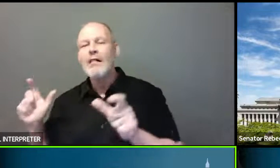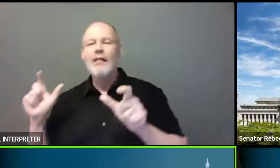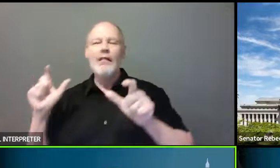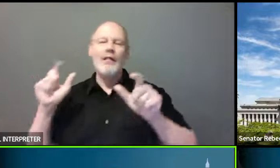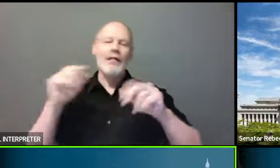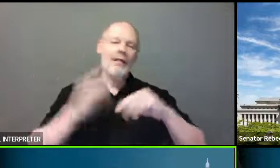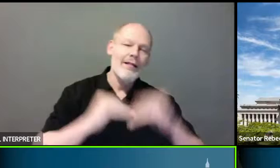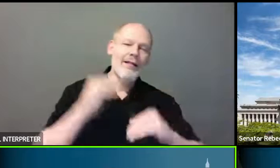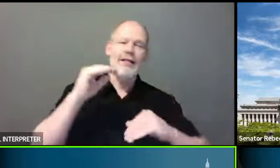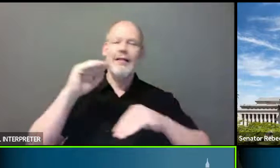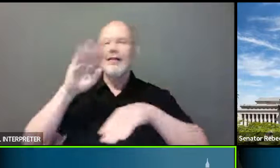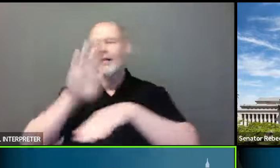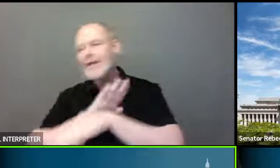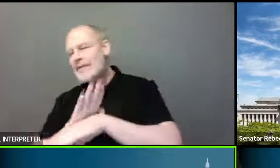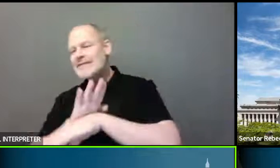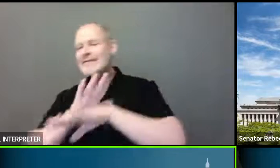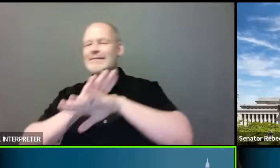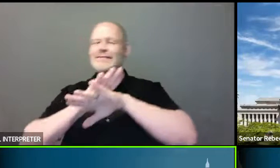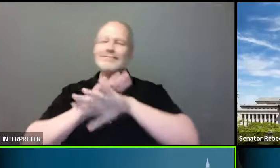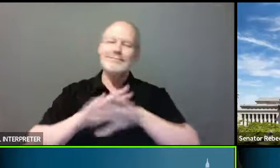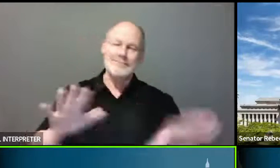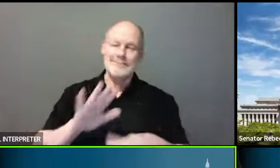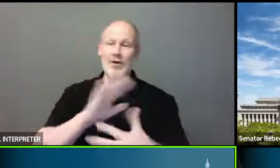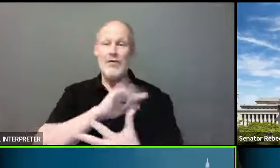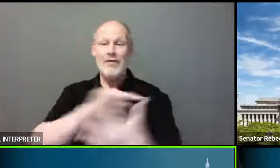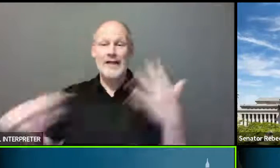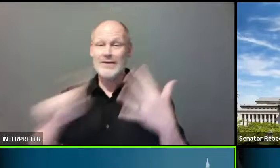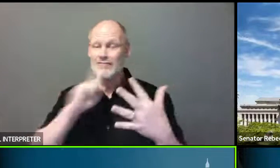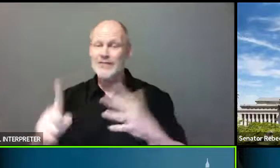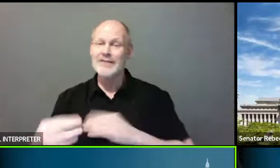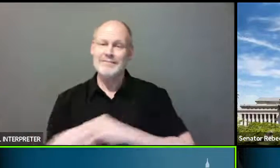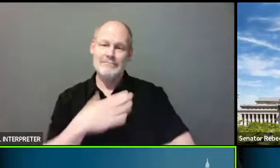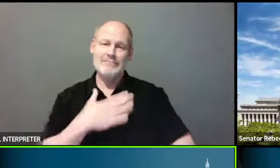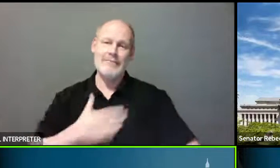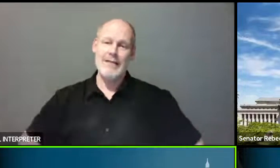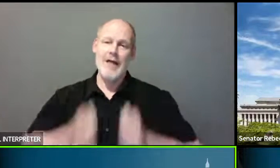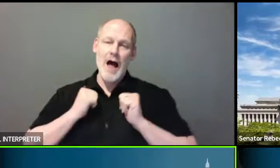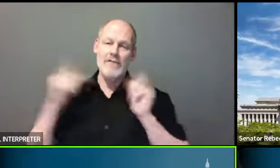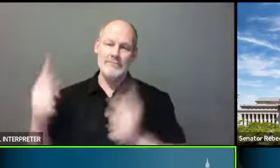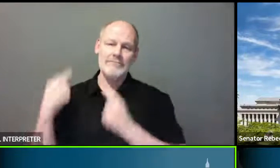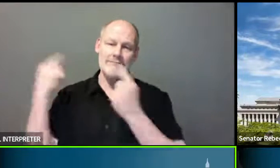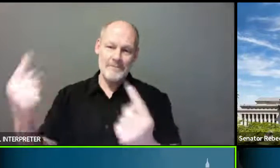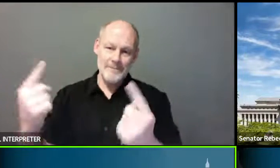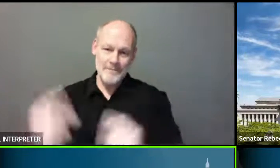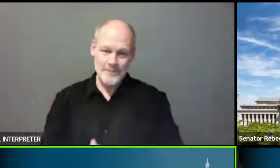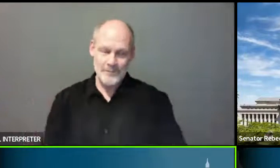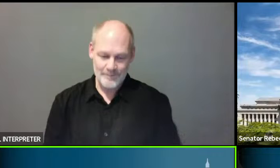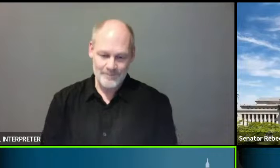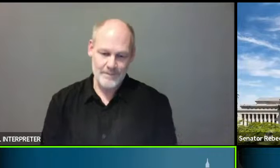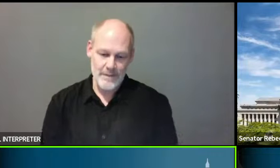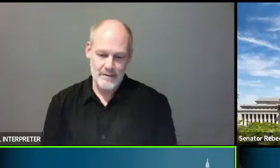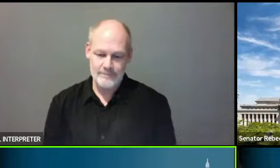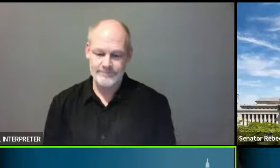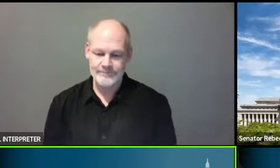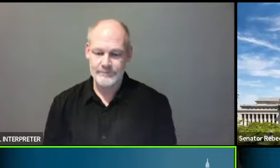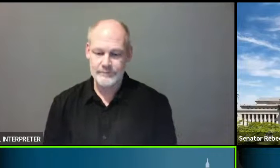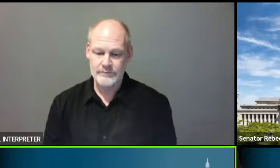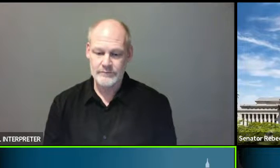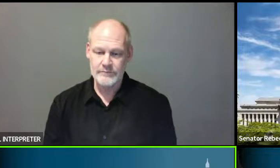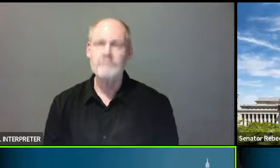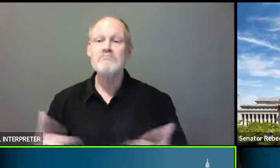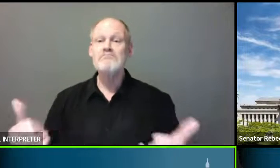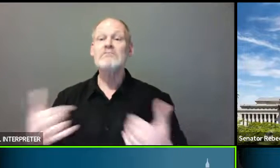have figured prominently in my life throughout. I currently serve on